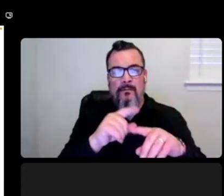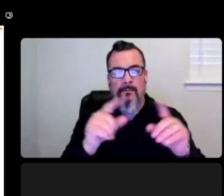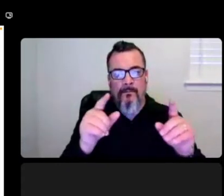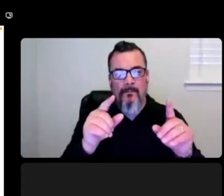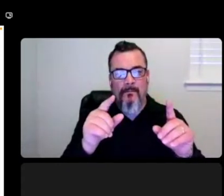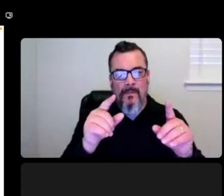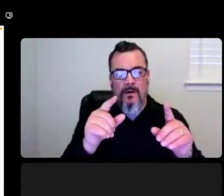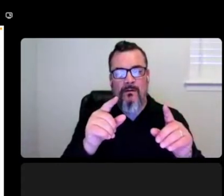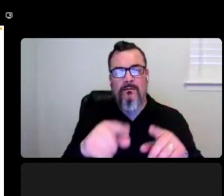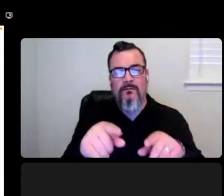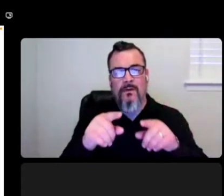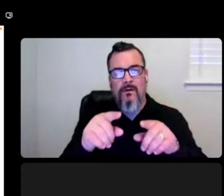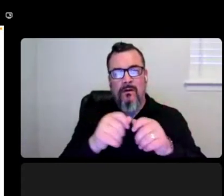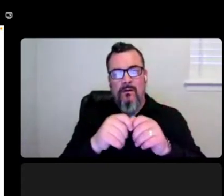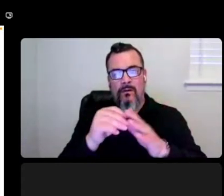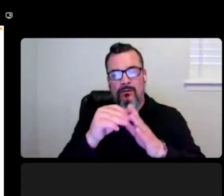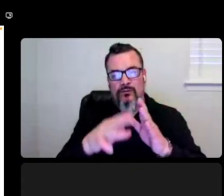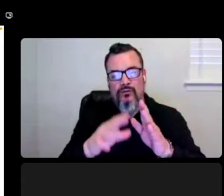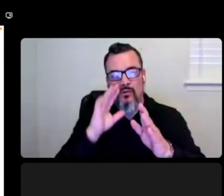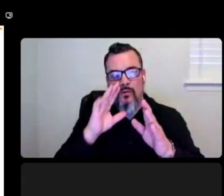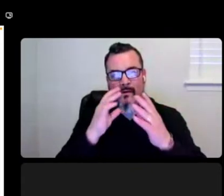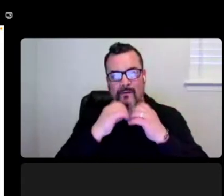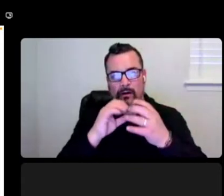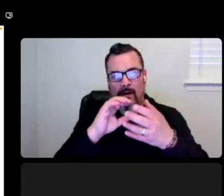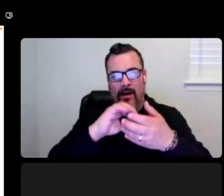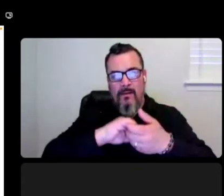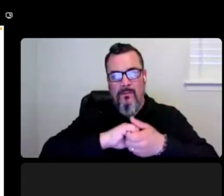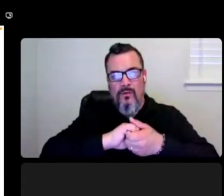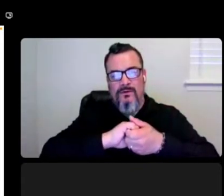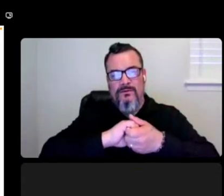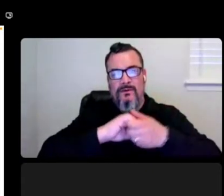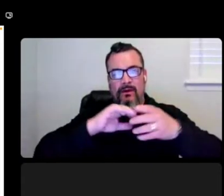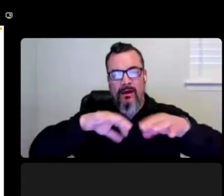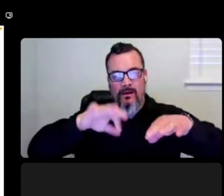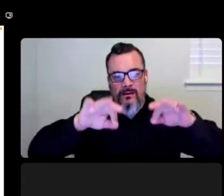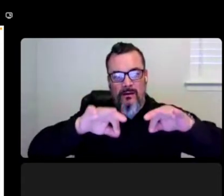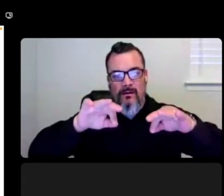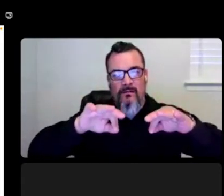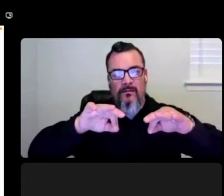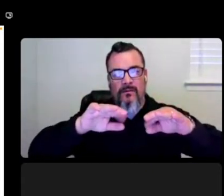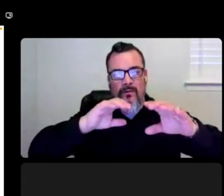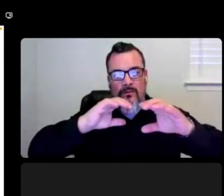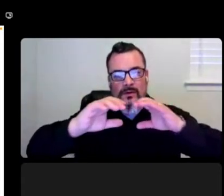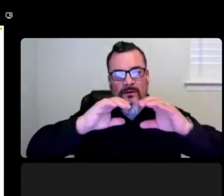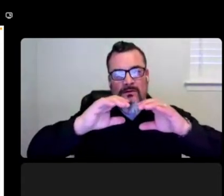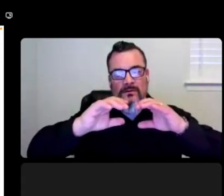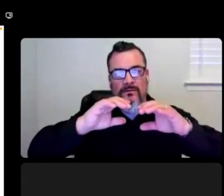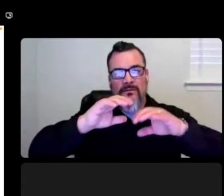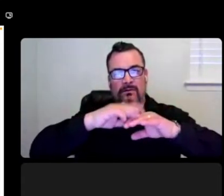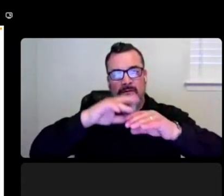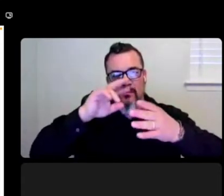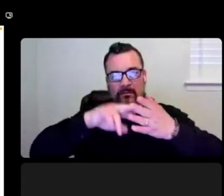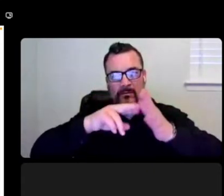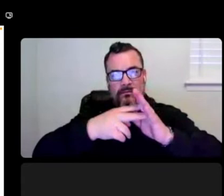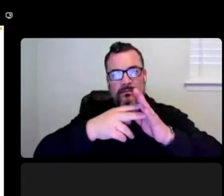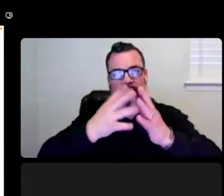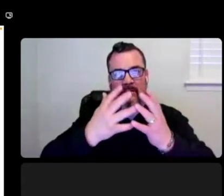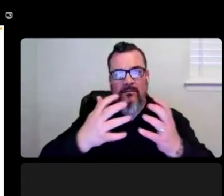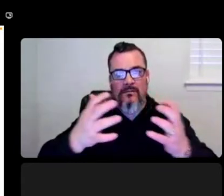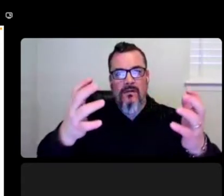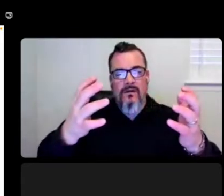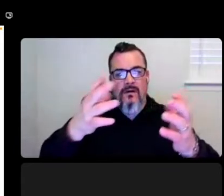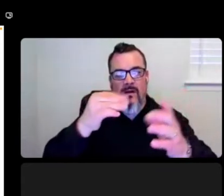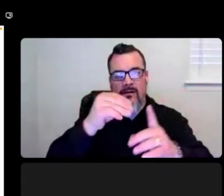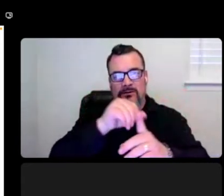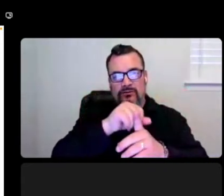that says our students will value collaboration and adapt the communication style depending on purpose, audience, and